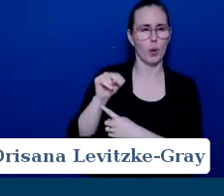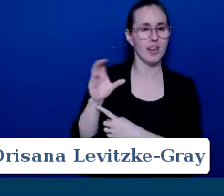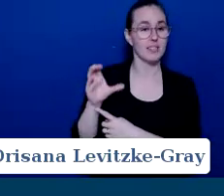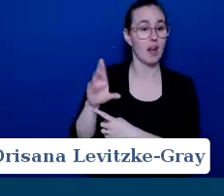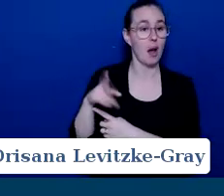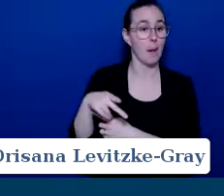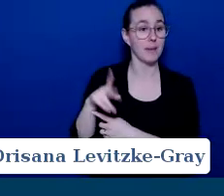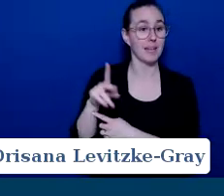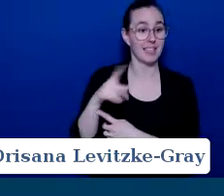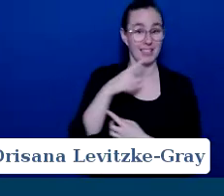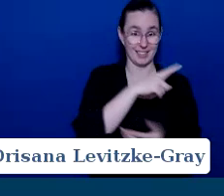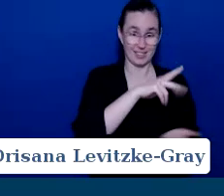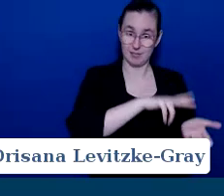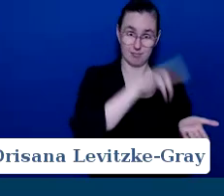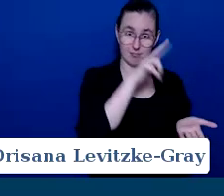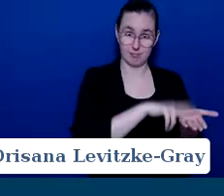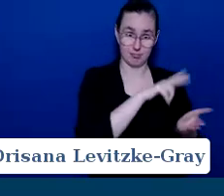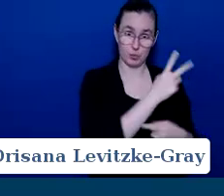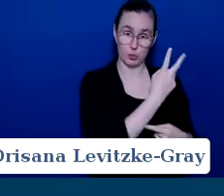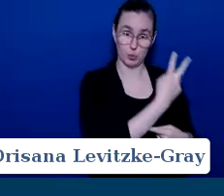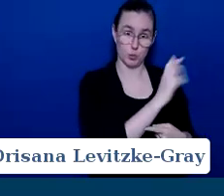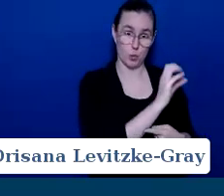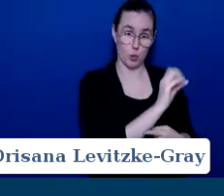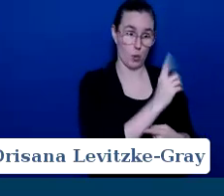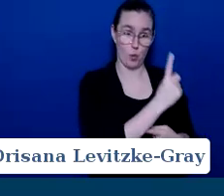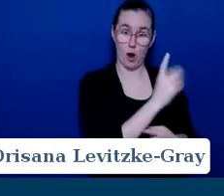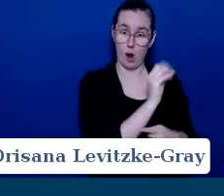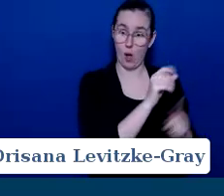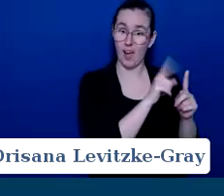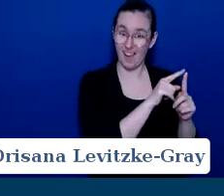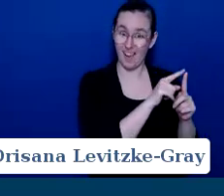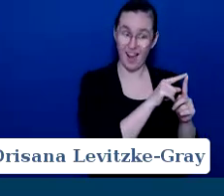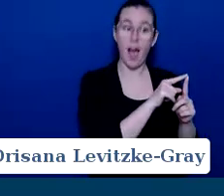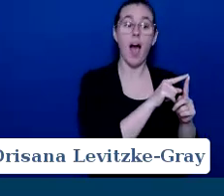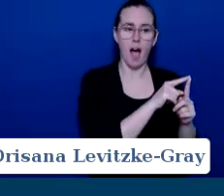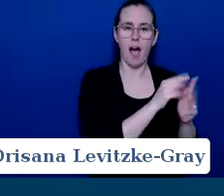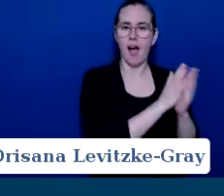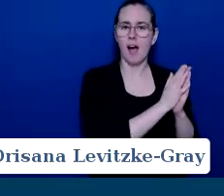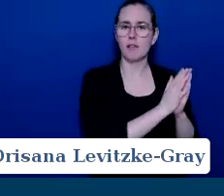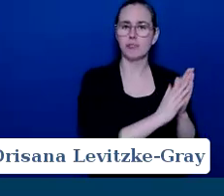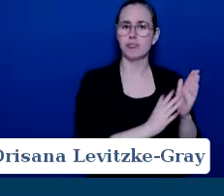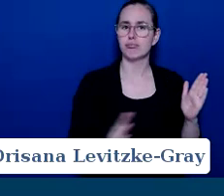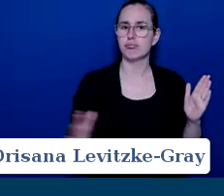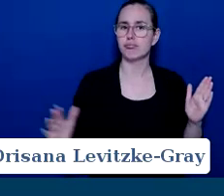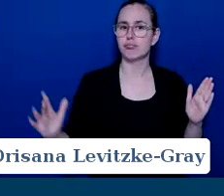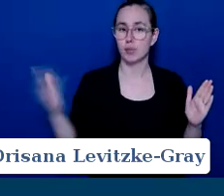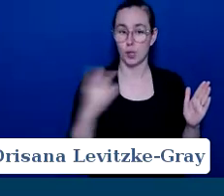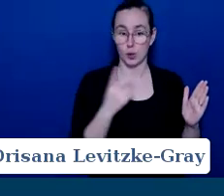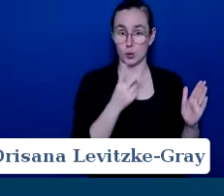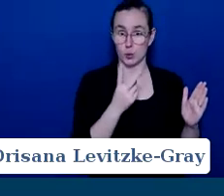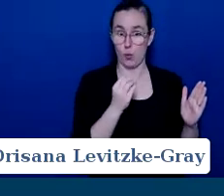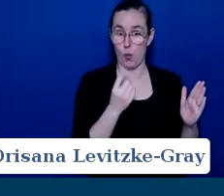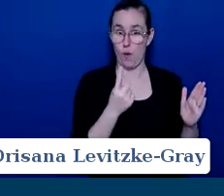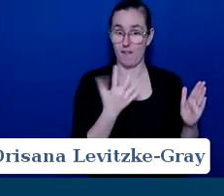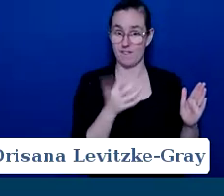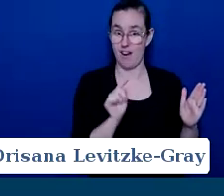2010. Then in 2015, we started working on development of the assessment protocols for disability assessment. And